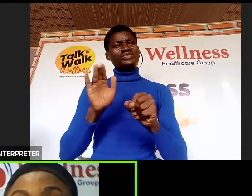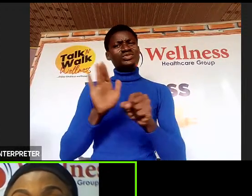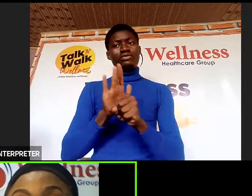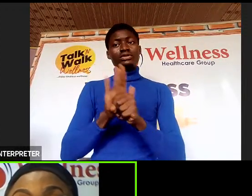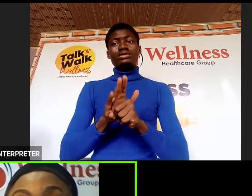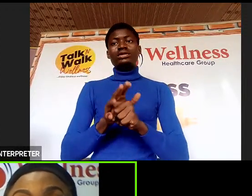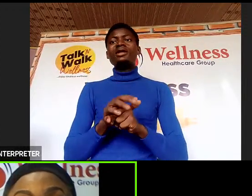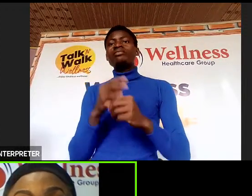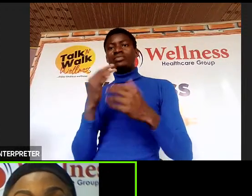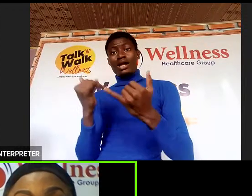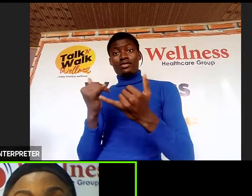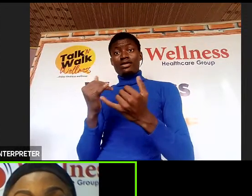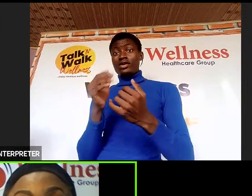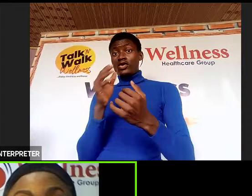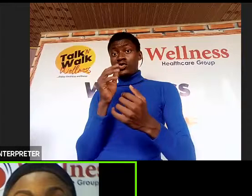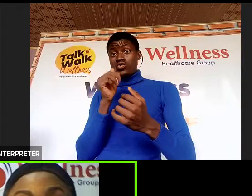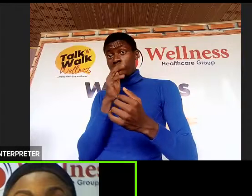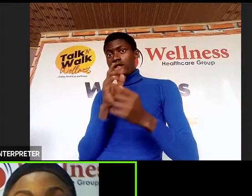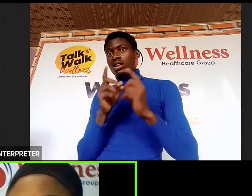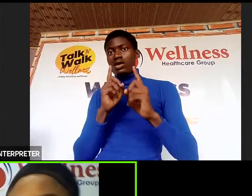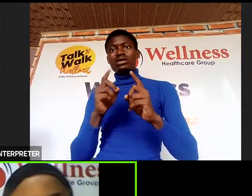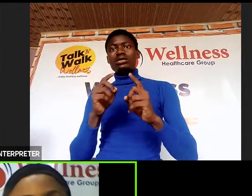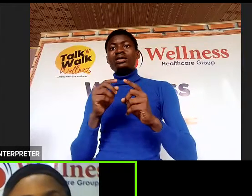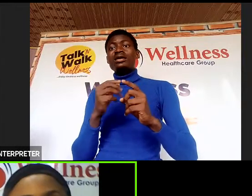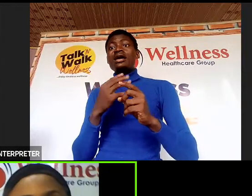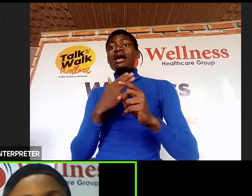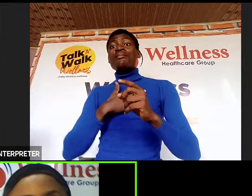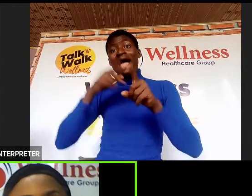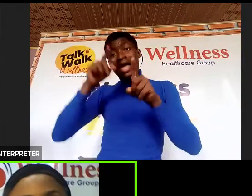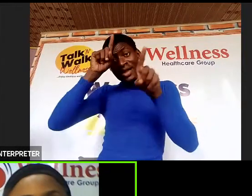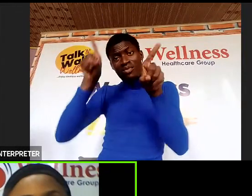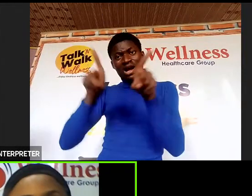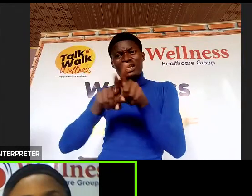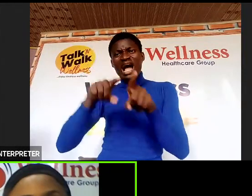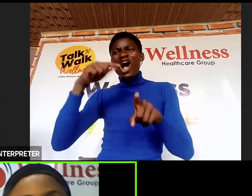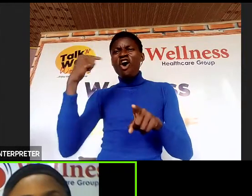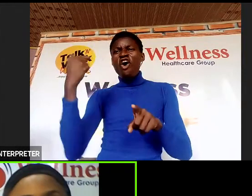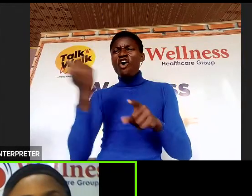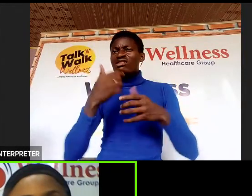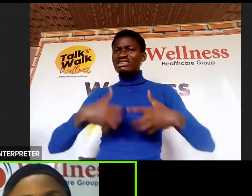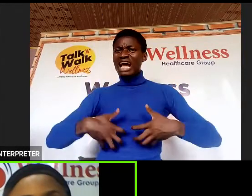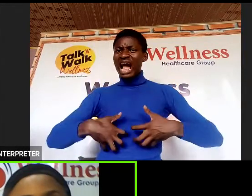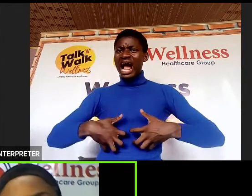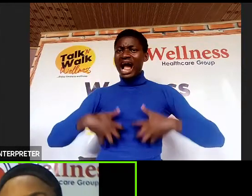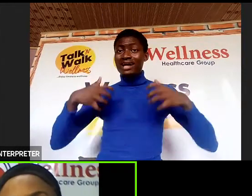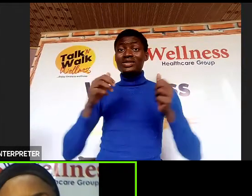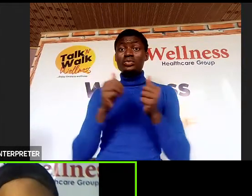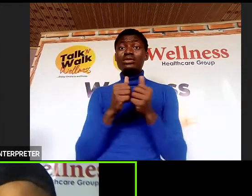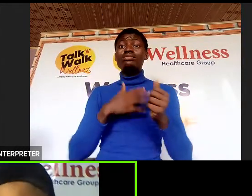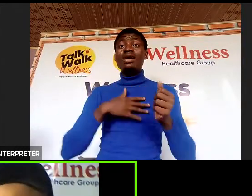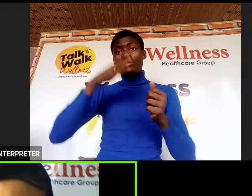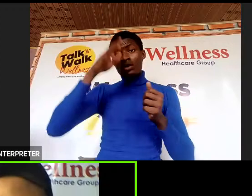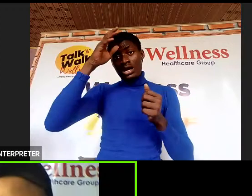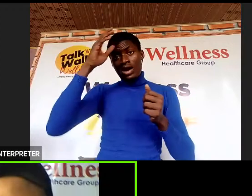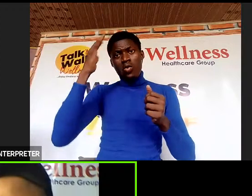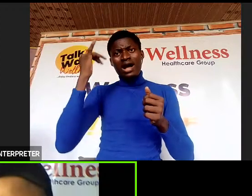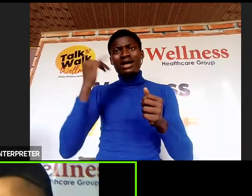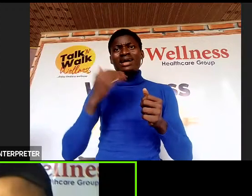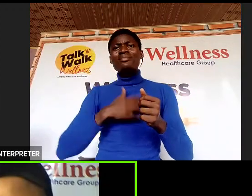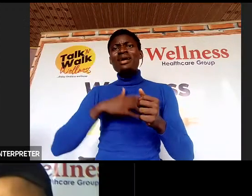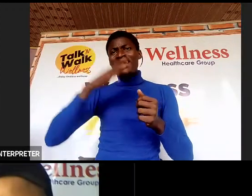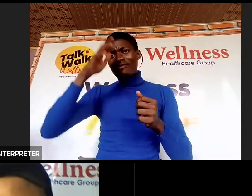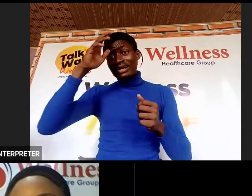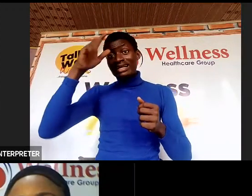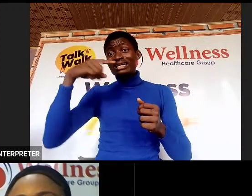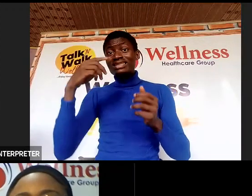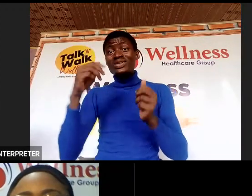he says it with so and boldness that he's not going to wait for any to feed him. He's not going to wait